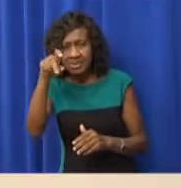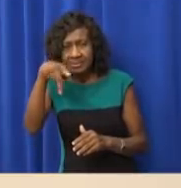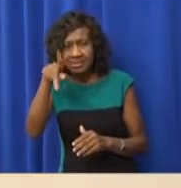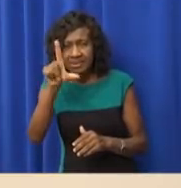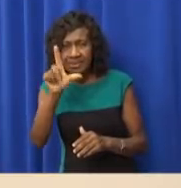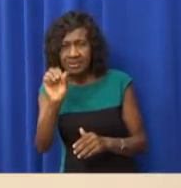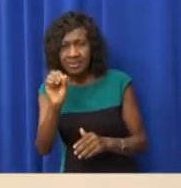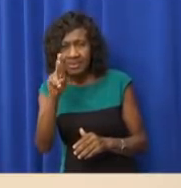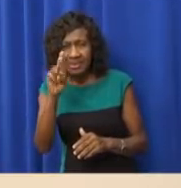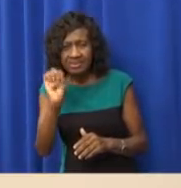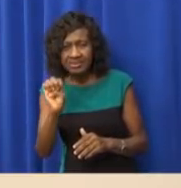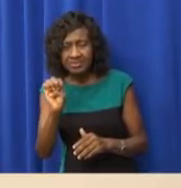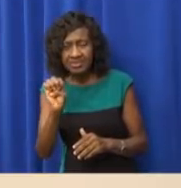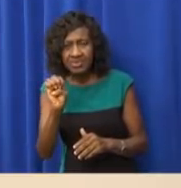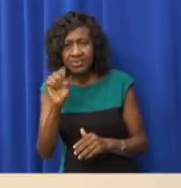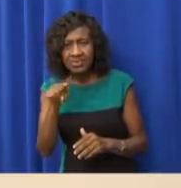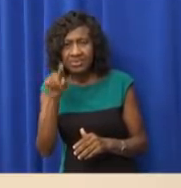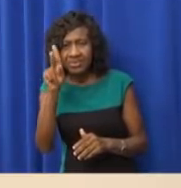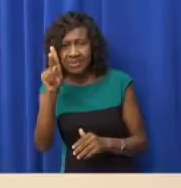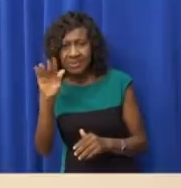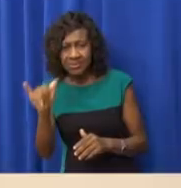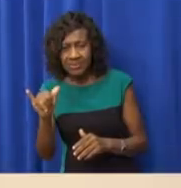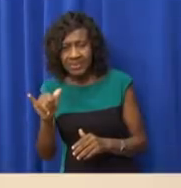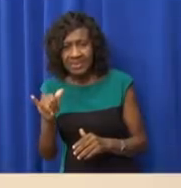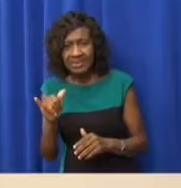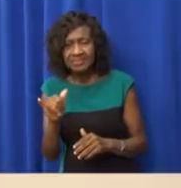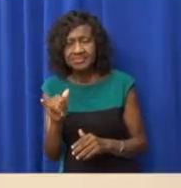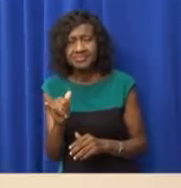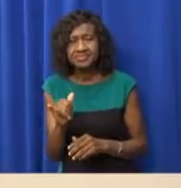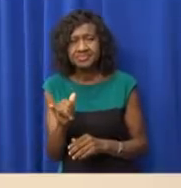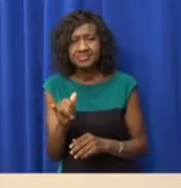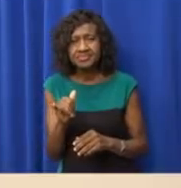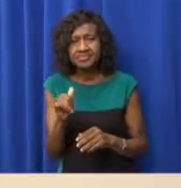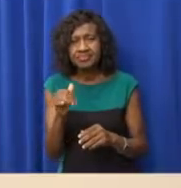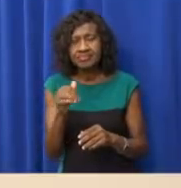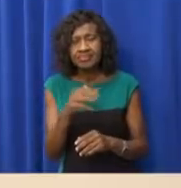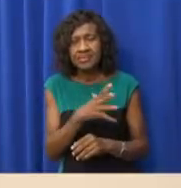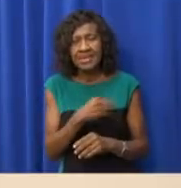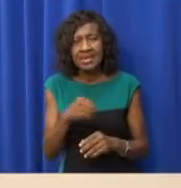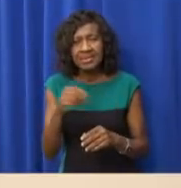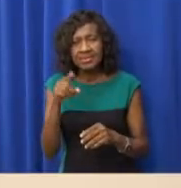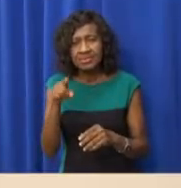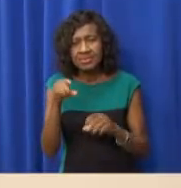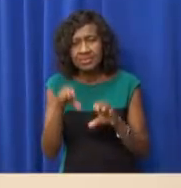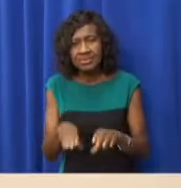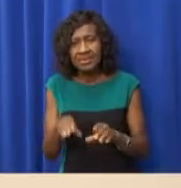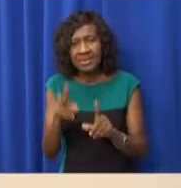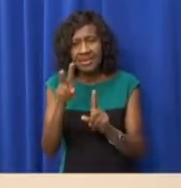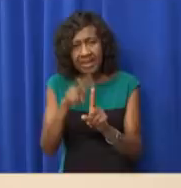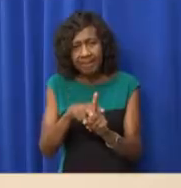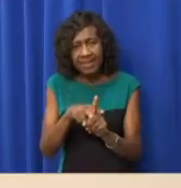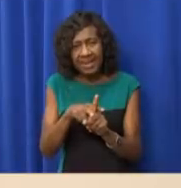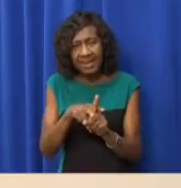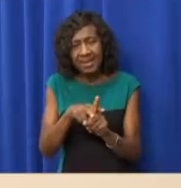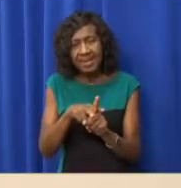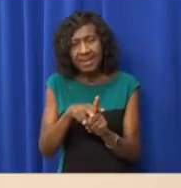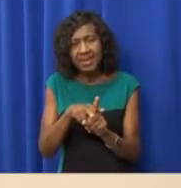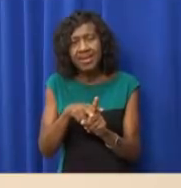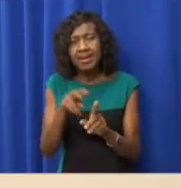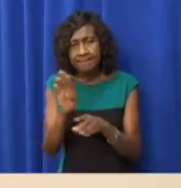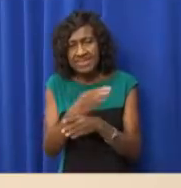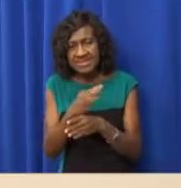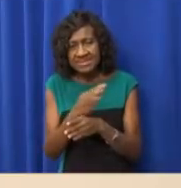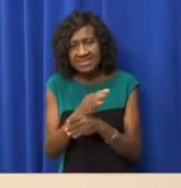www.exploregov.ky/curfew time, the page developed by the competent authority to facilitate applications for businesses for exemptions and curfew